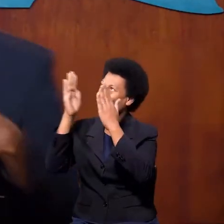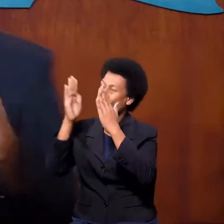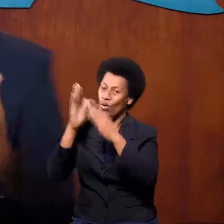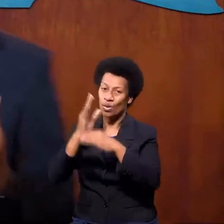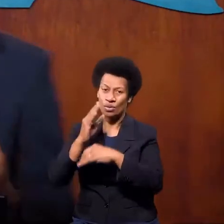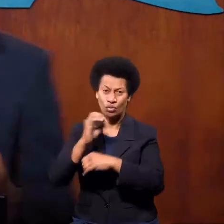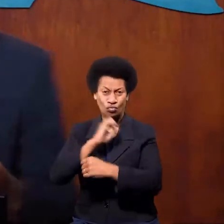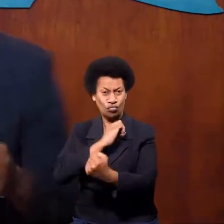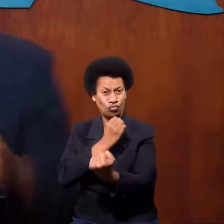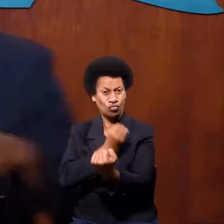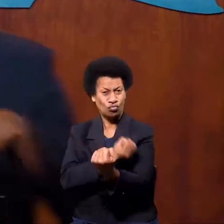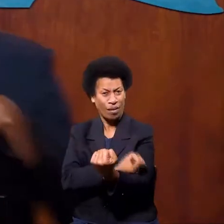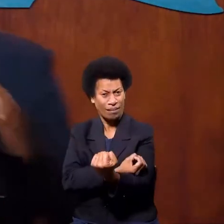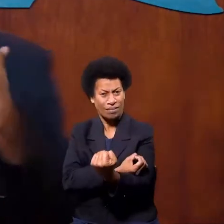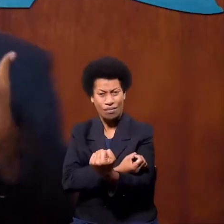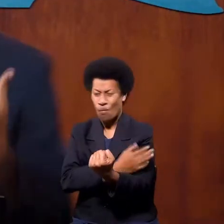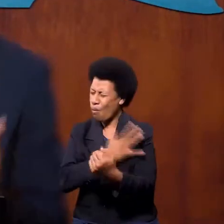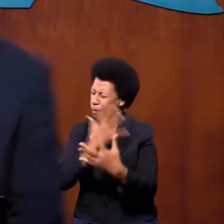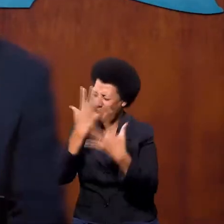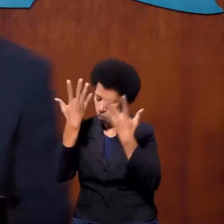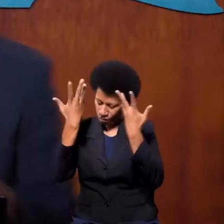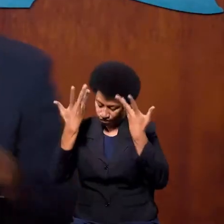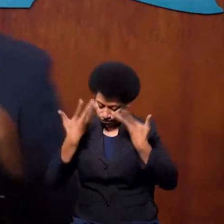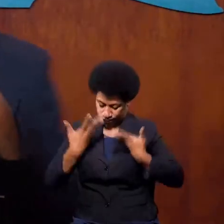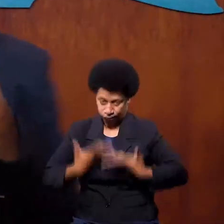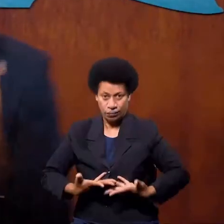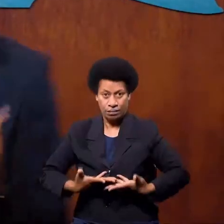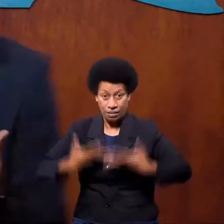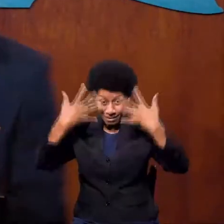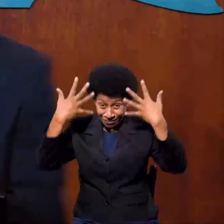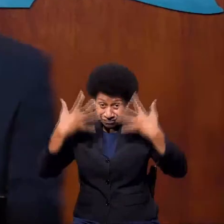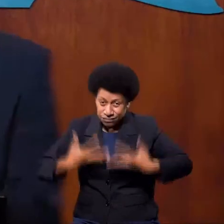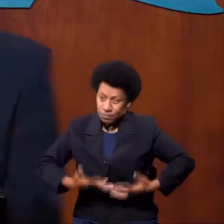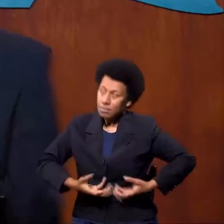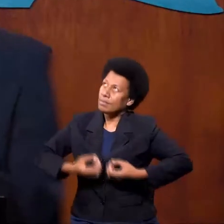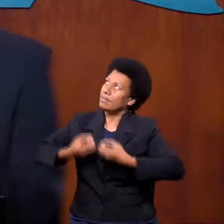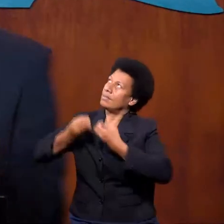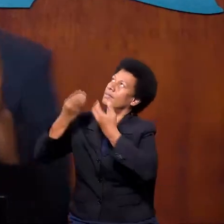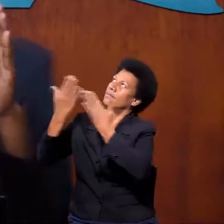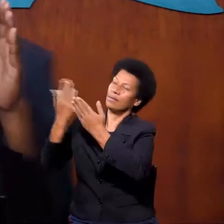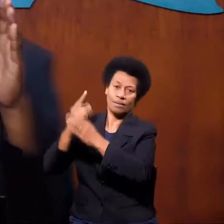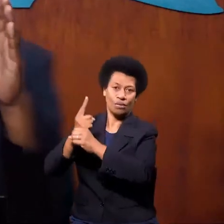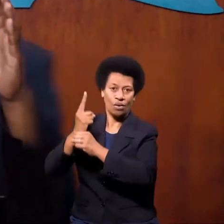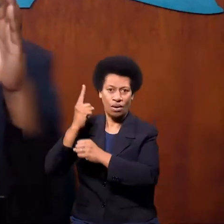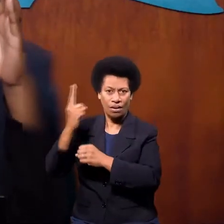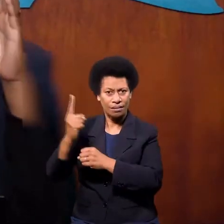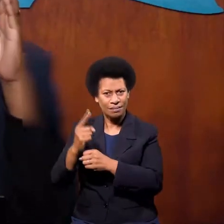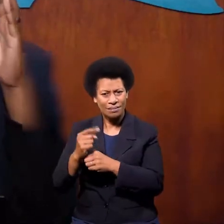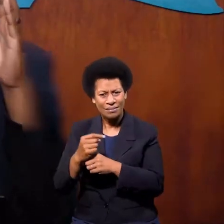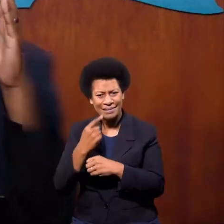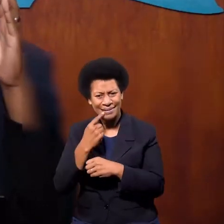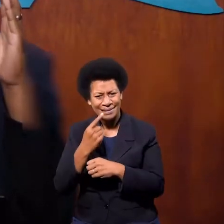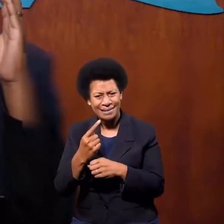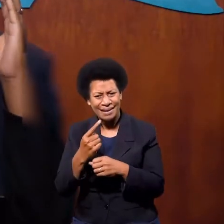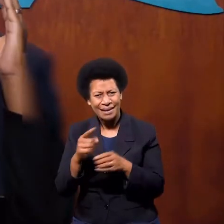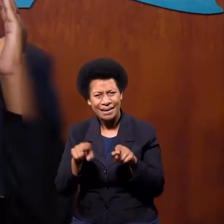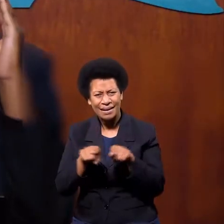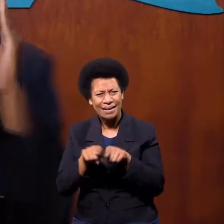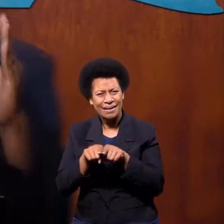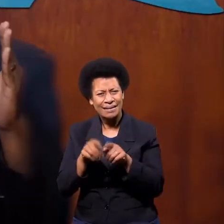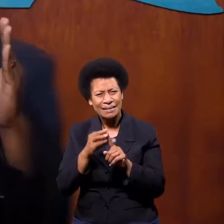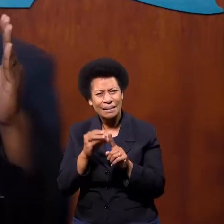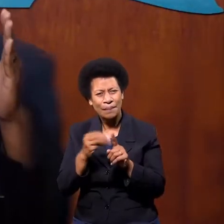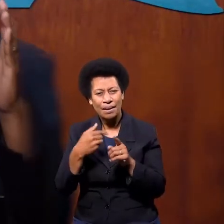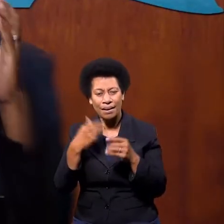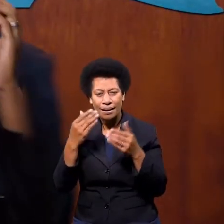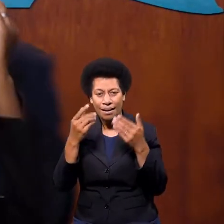all your strength." It's like all of you, all of yourself. It's just like, you know, when the psalm, you want to